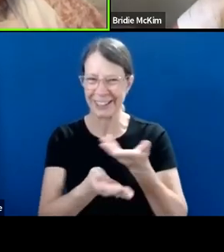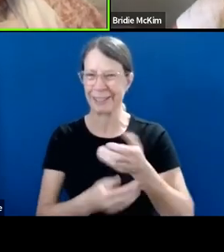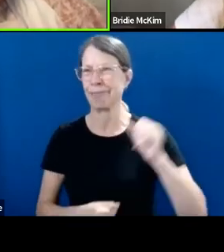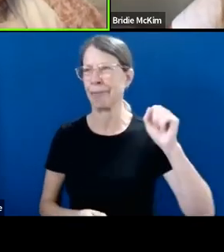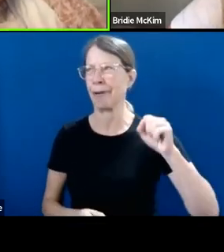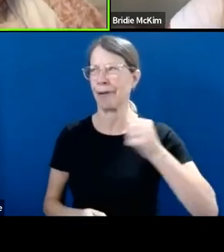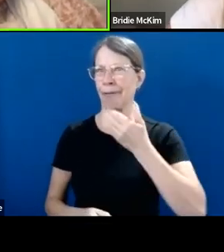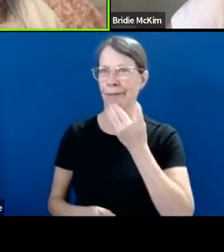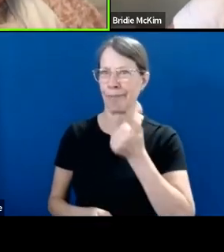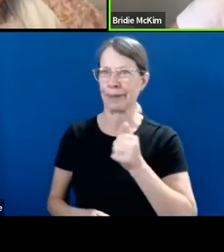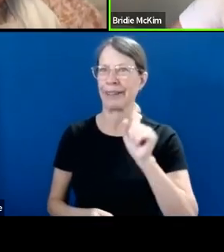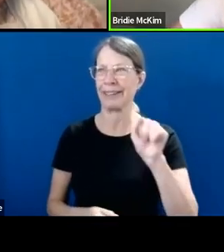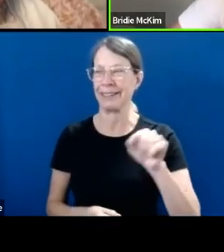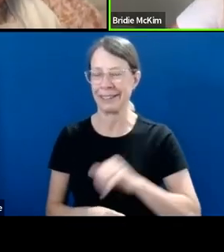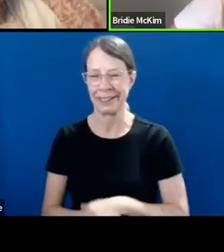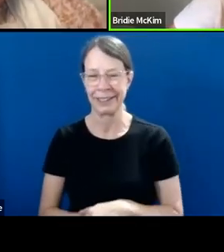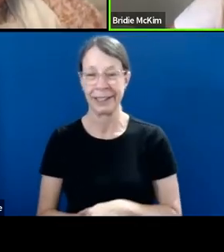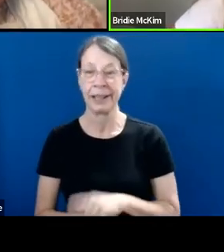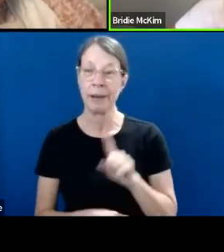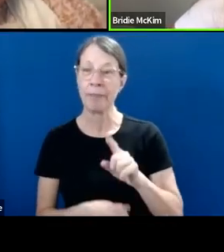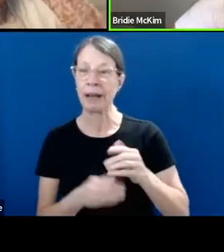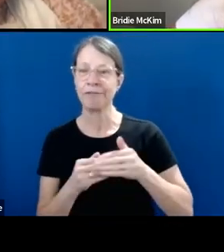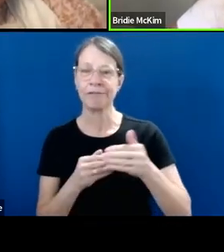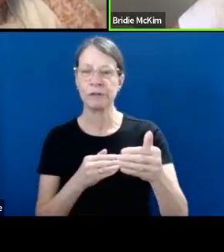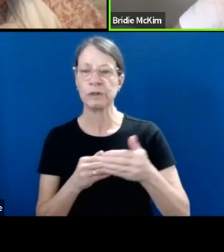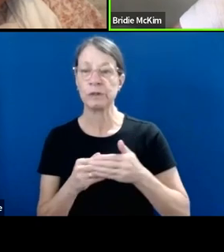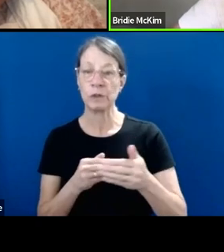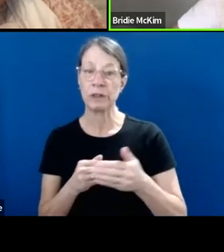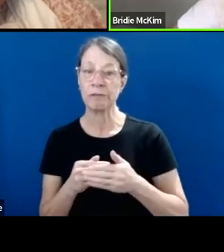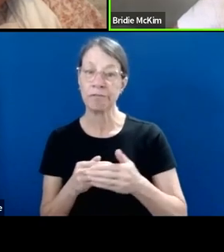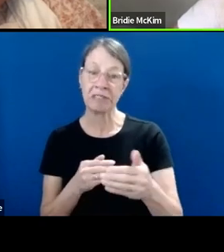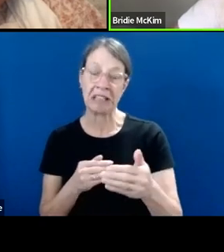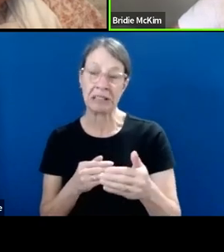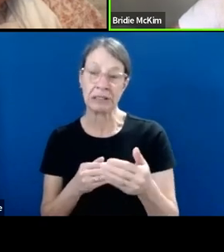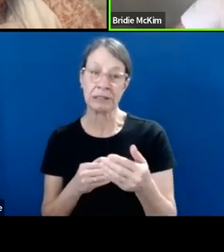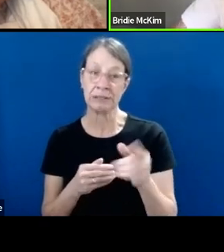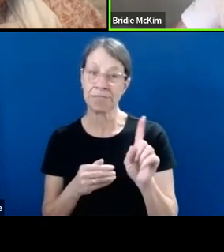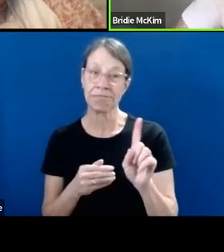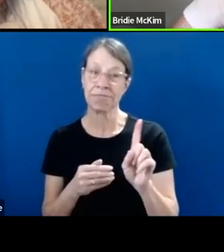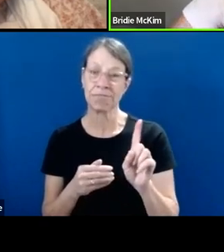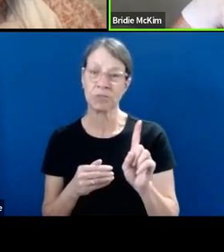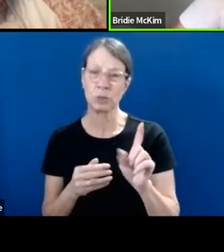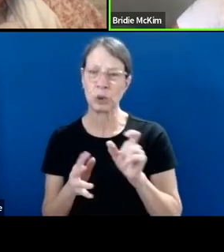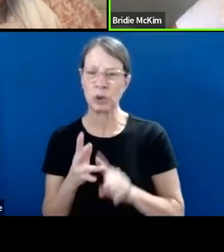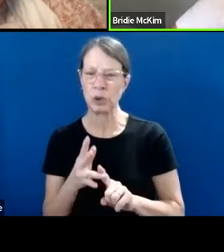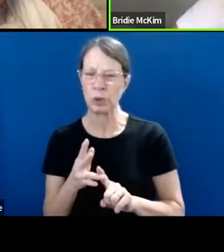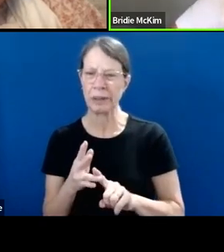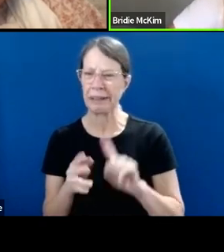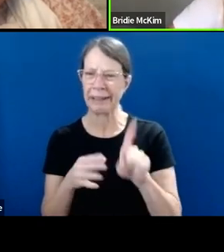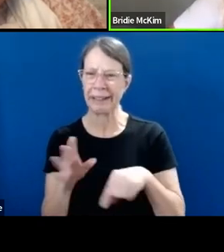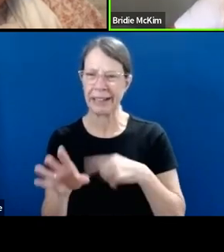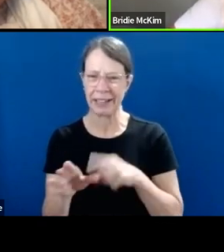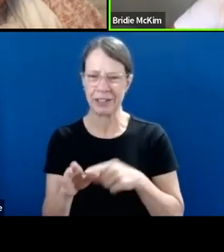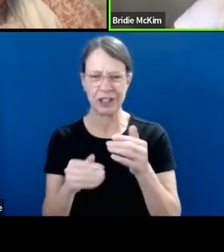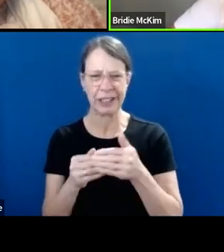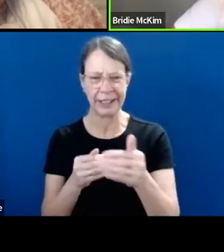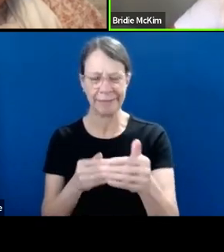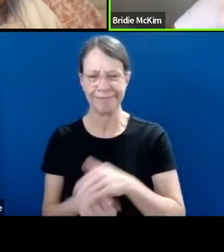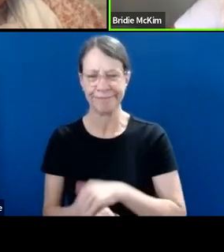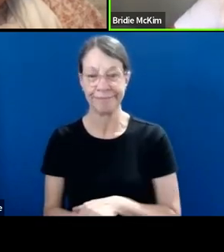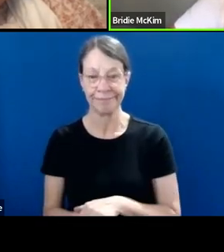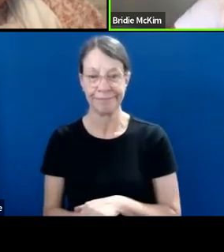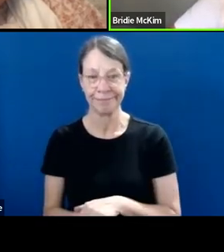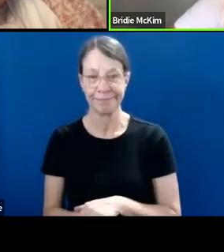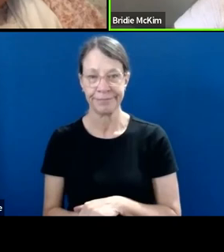For the next year, what are you most excited for? What are you doing? You mentioned you just want to invigorate